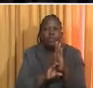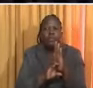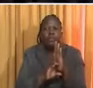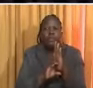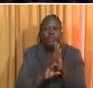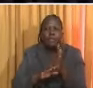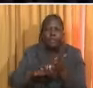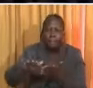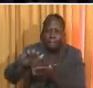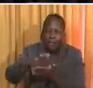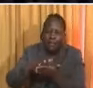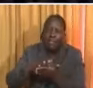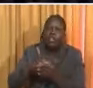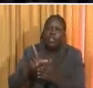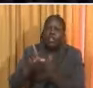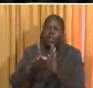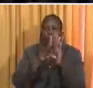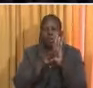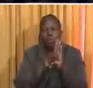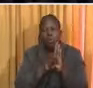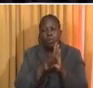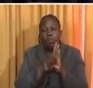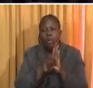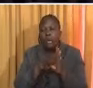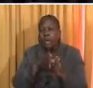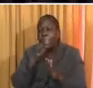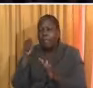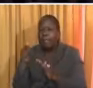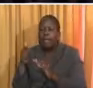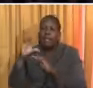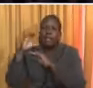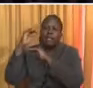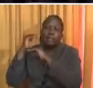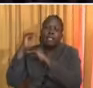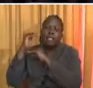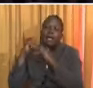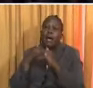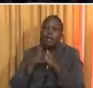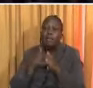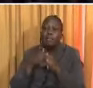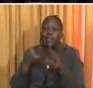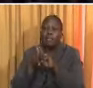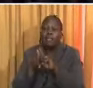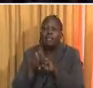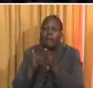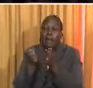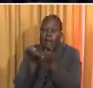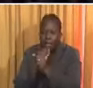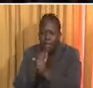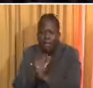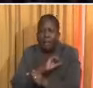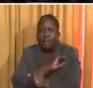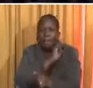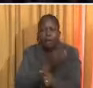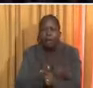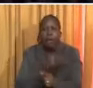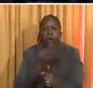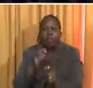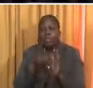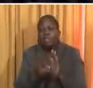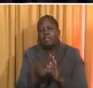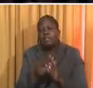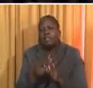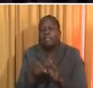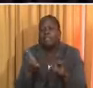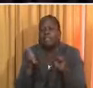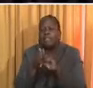Basic Law, substantive limits have been introduced to the amending power of Parliament.